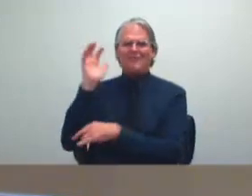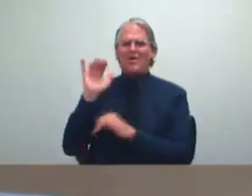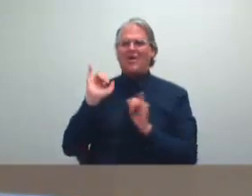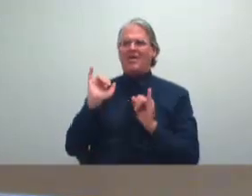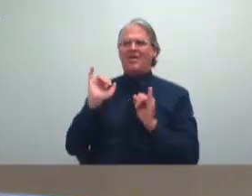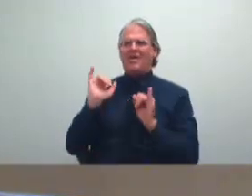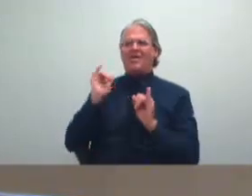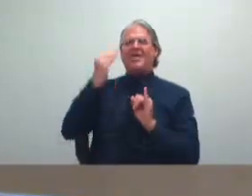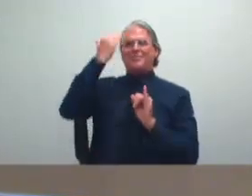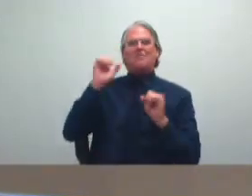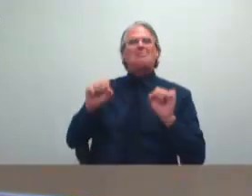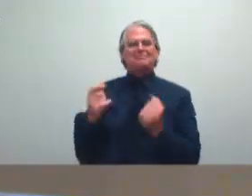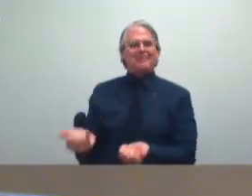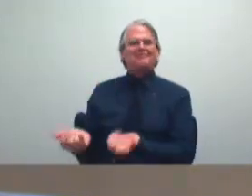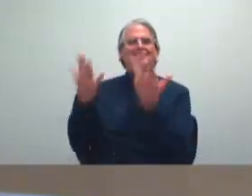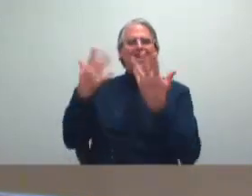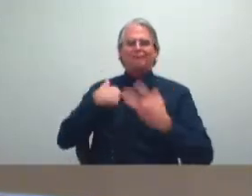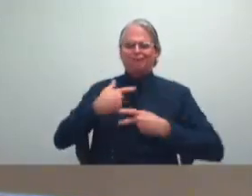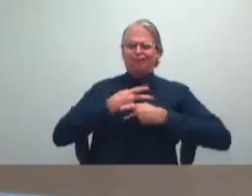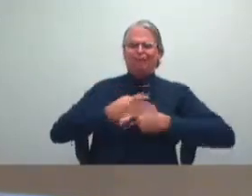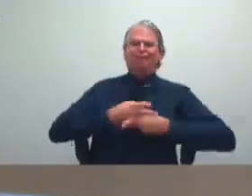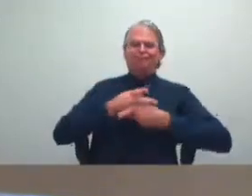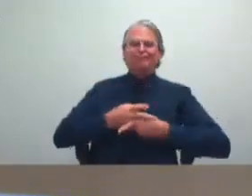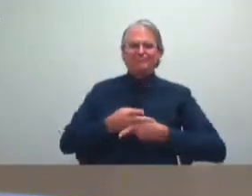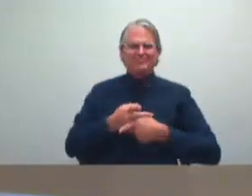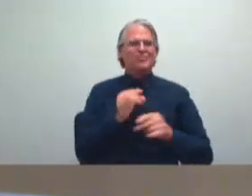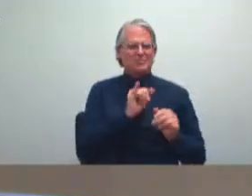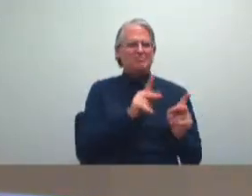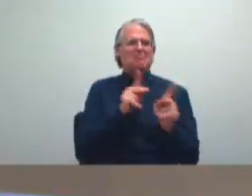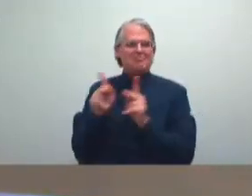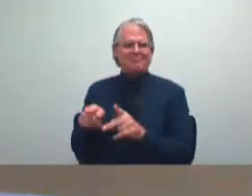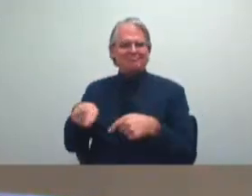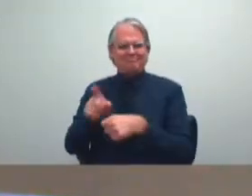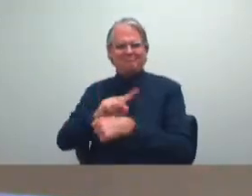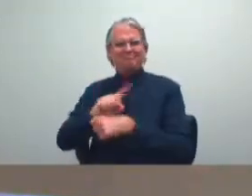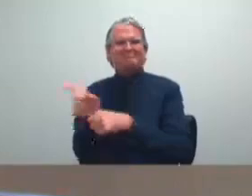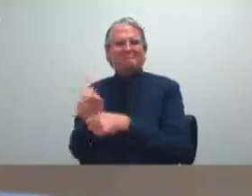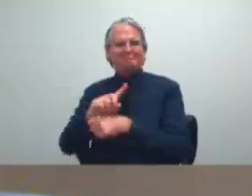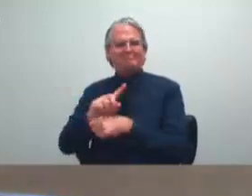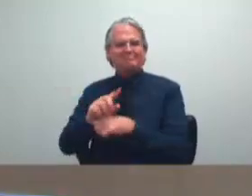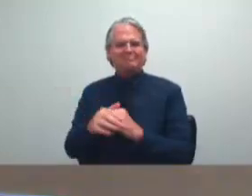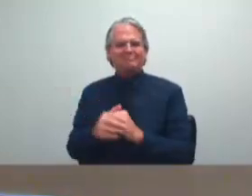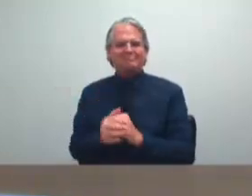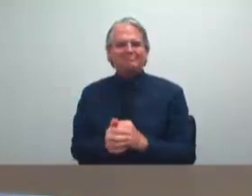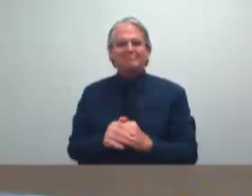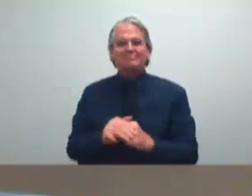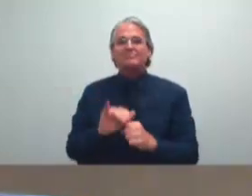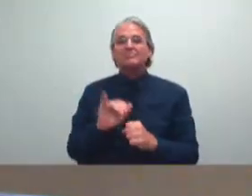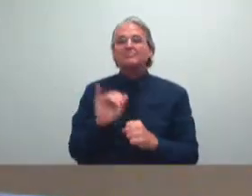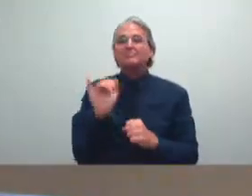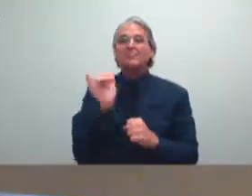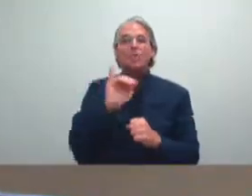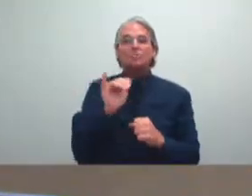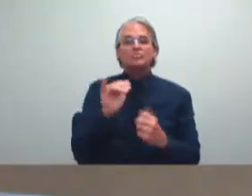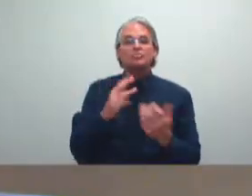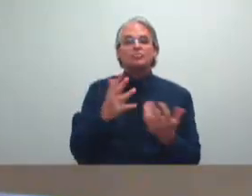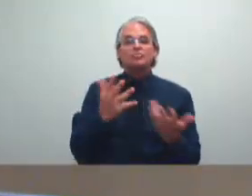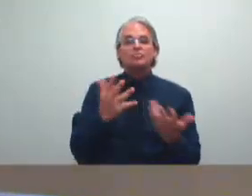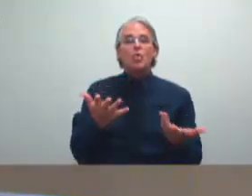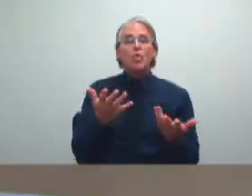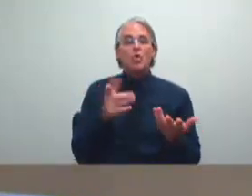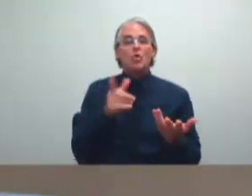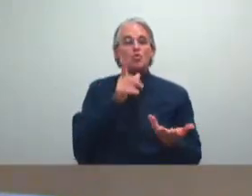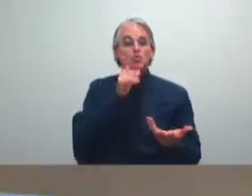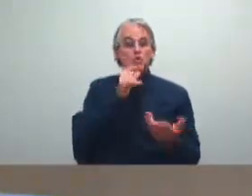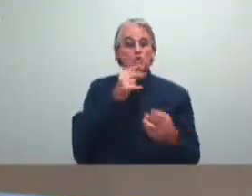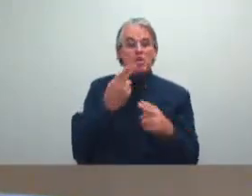then finally, how can this data be used? There are many users. First and foremost is our public. They need the information in their